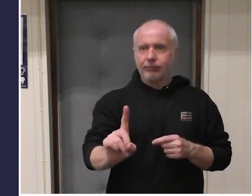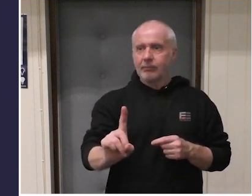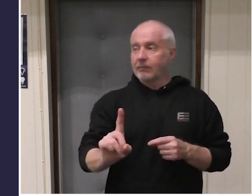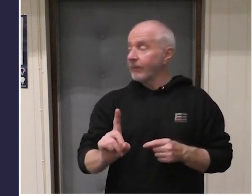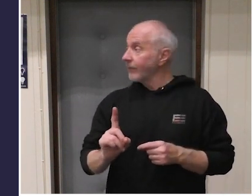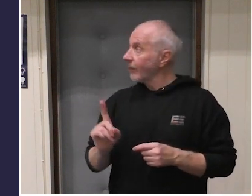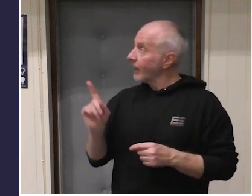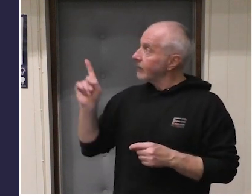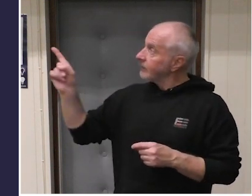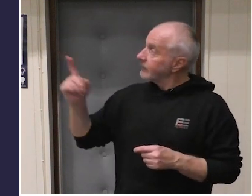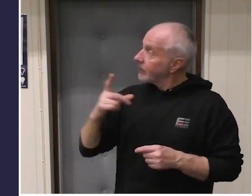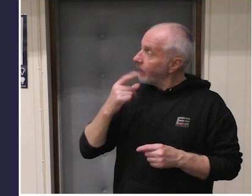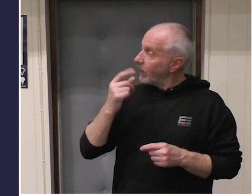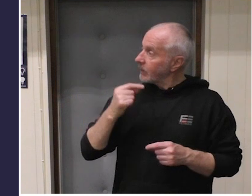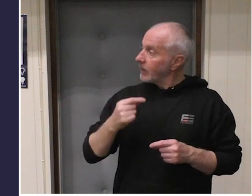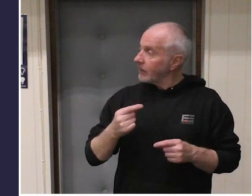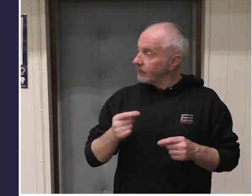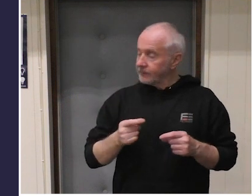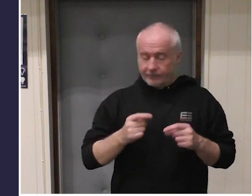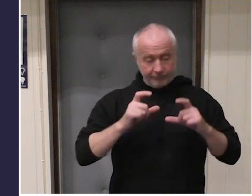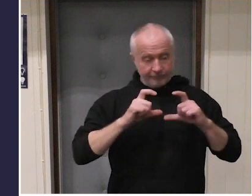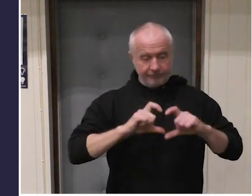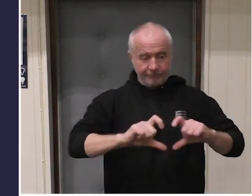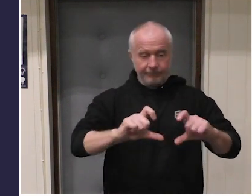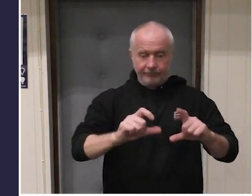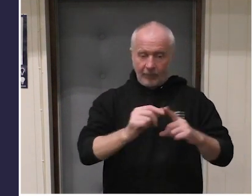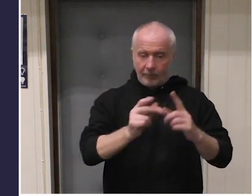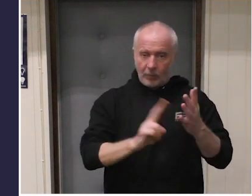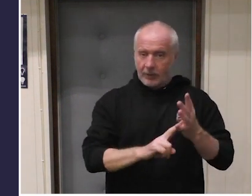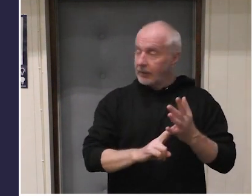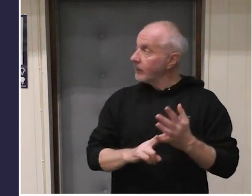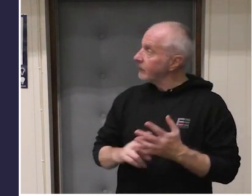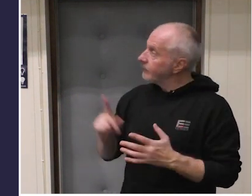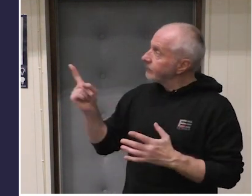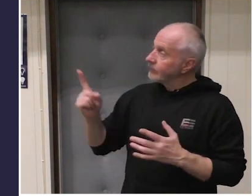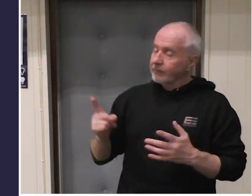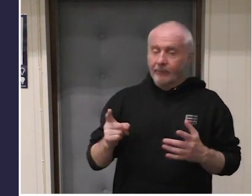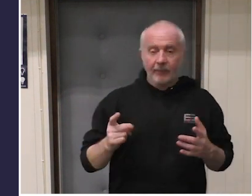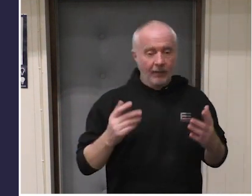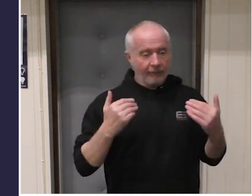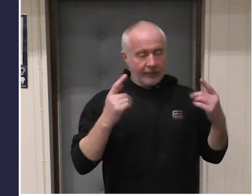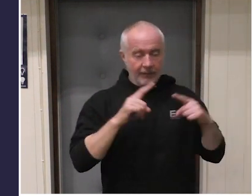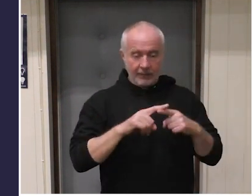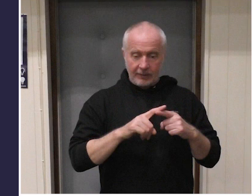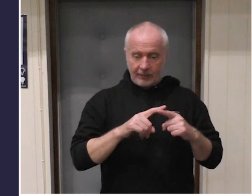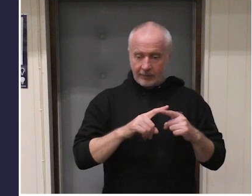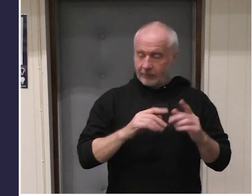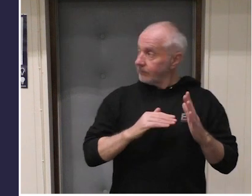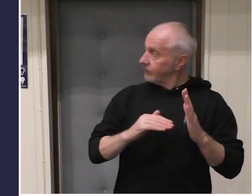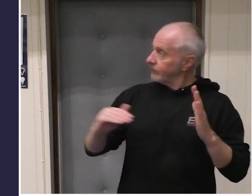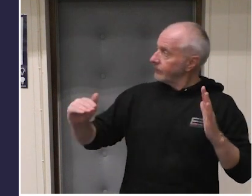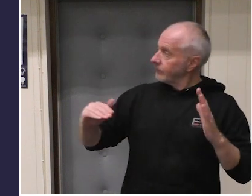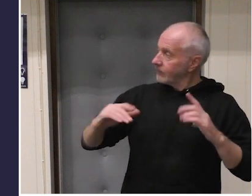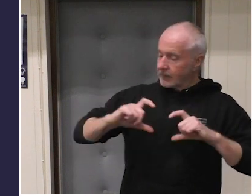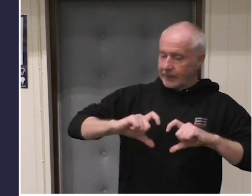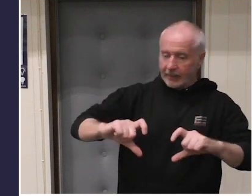our landscape might look something like this. We want really stable proteins, right? So we have fitness versus stability, and there's a peak at some maximum